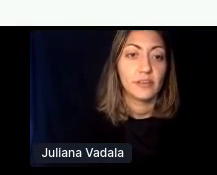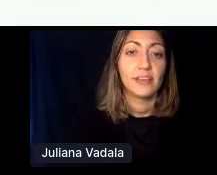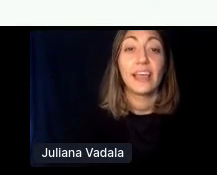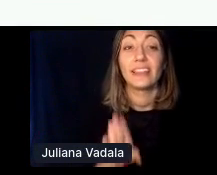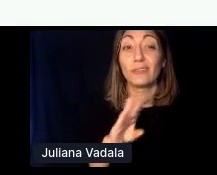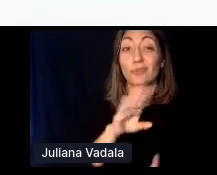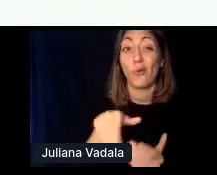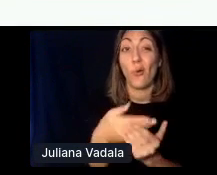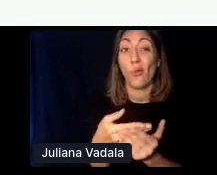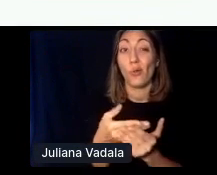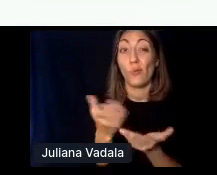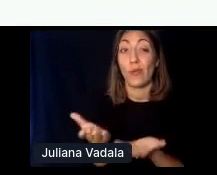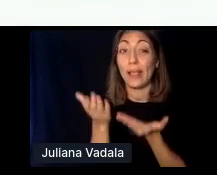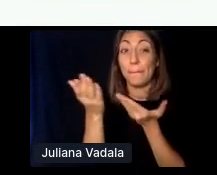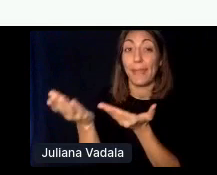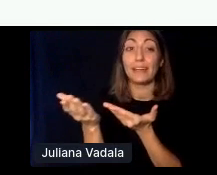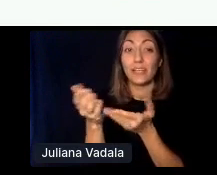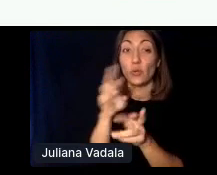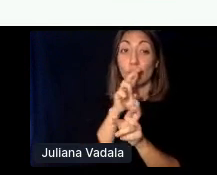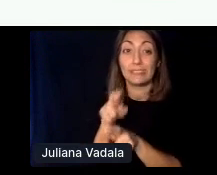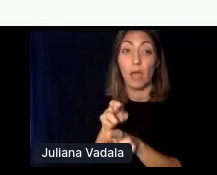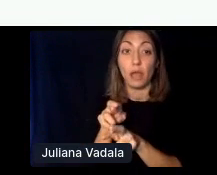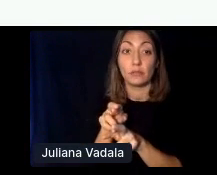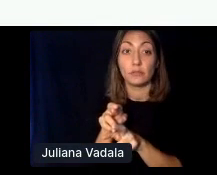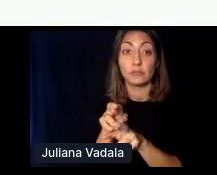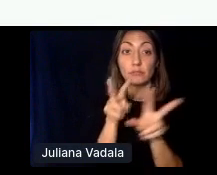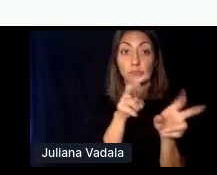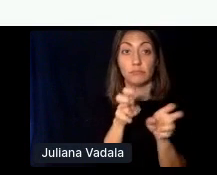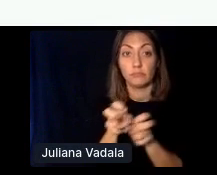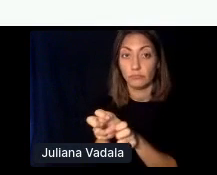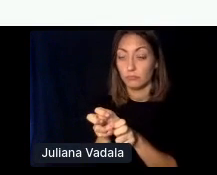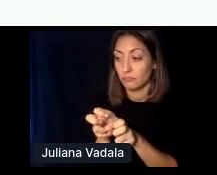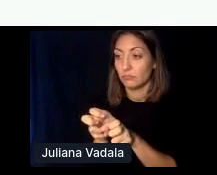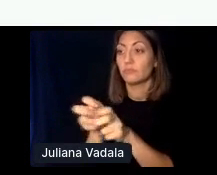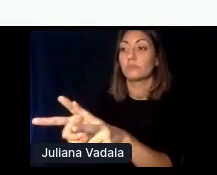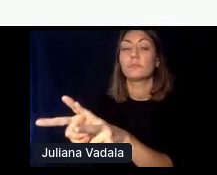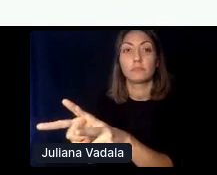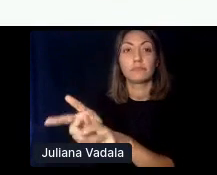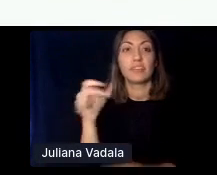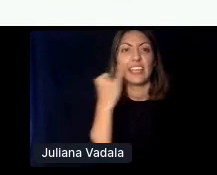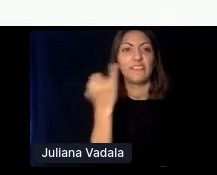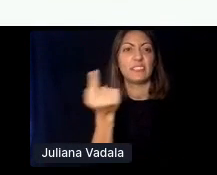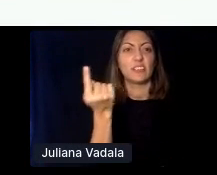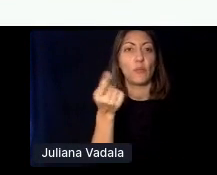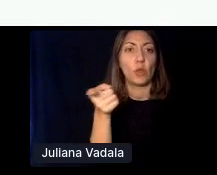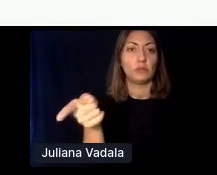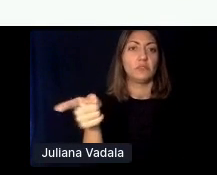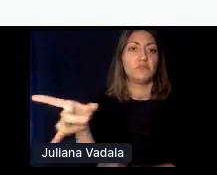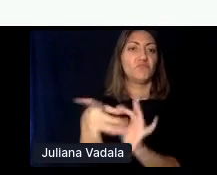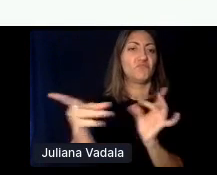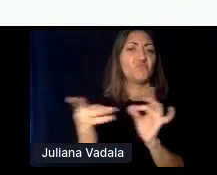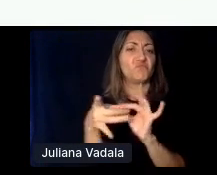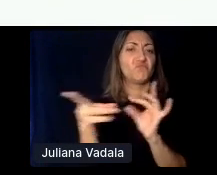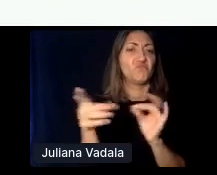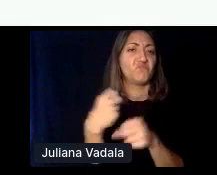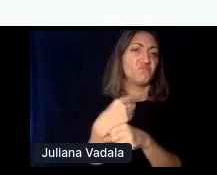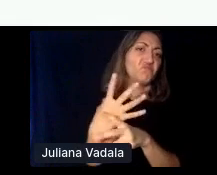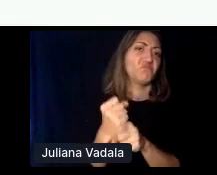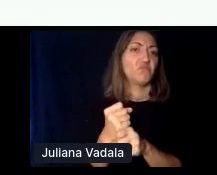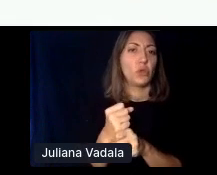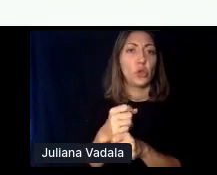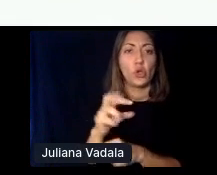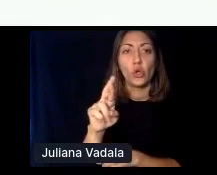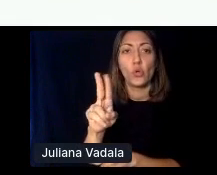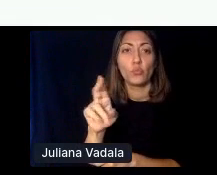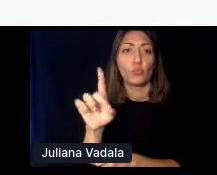for if someone's being rude and nasty. So we have things set up already. If you have a particularly hard conversation, just take a